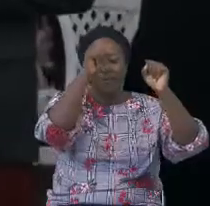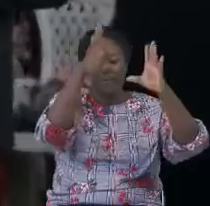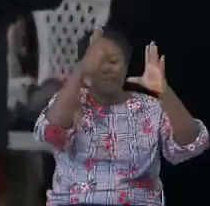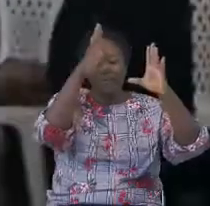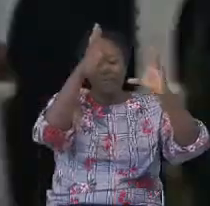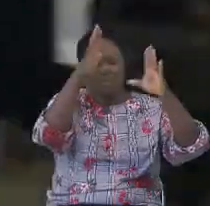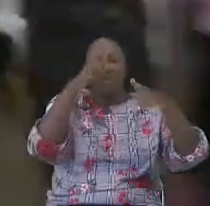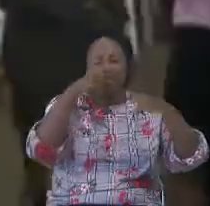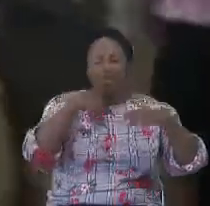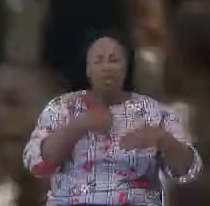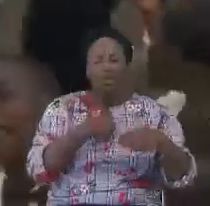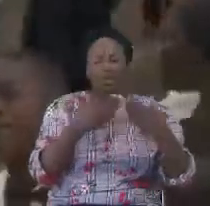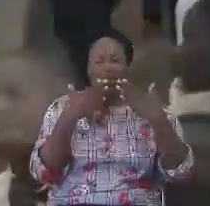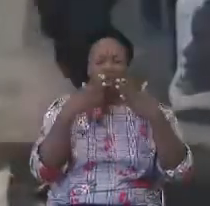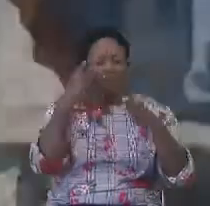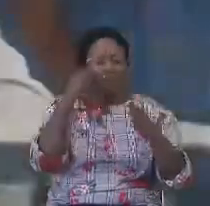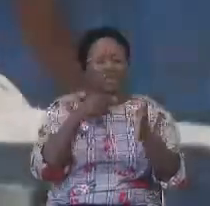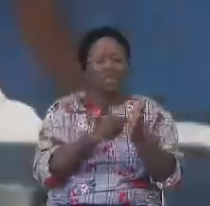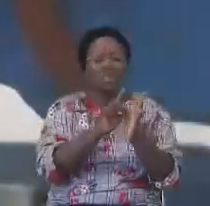pray.